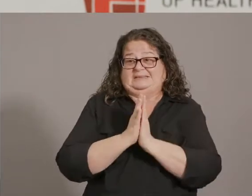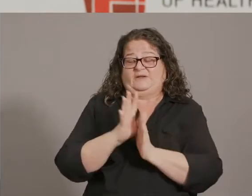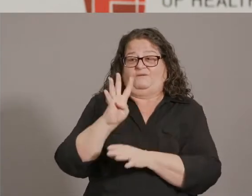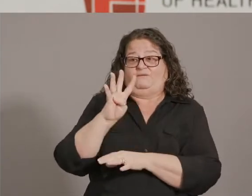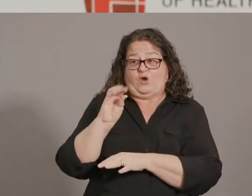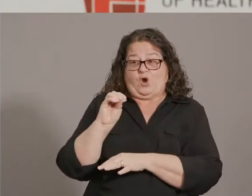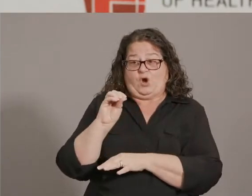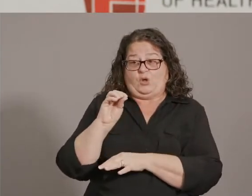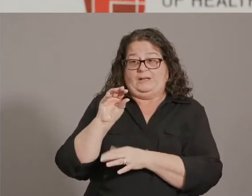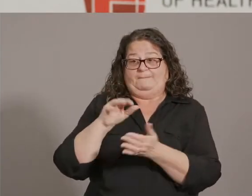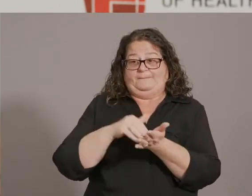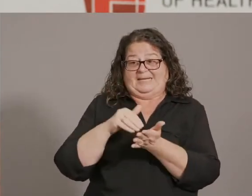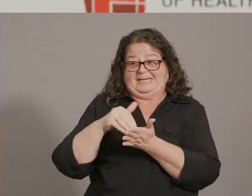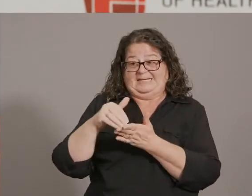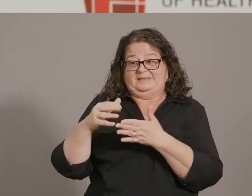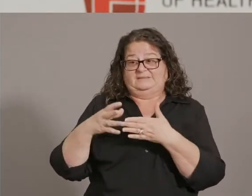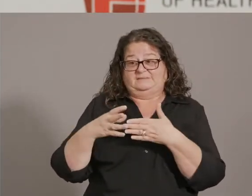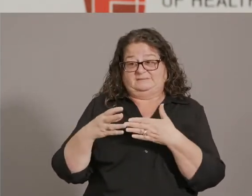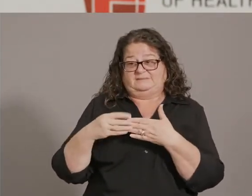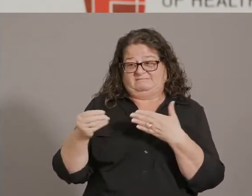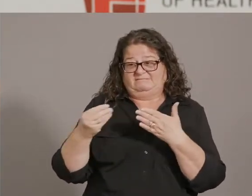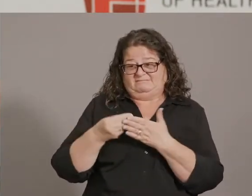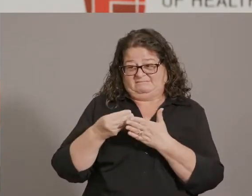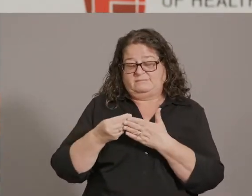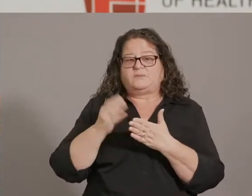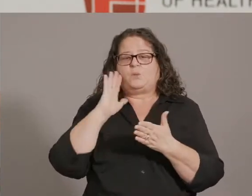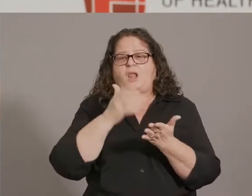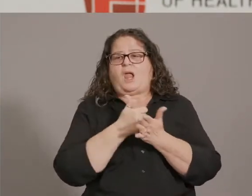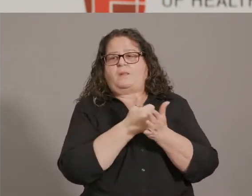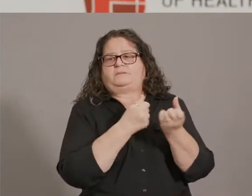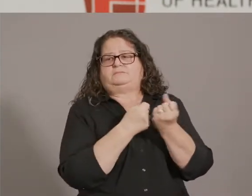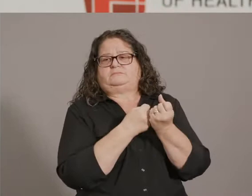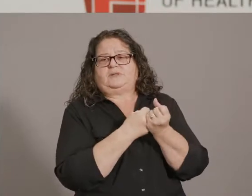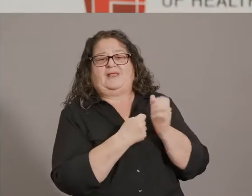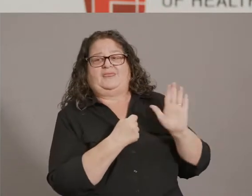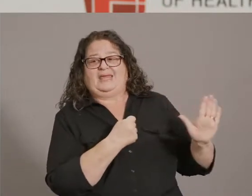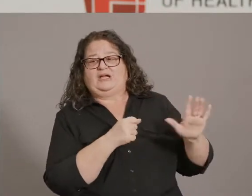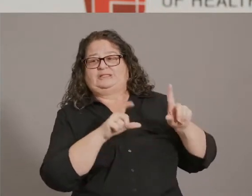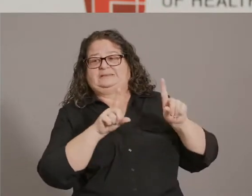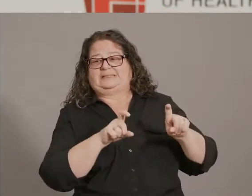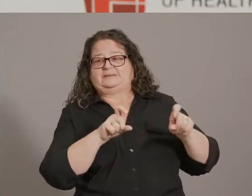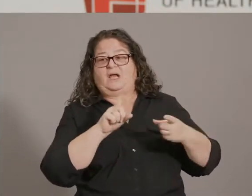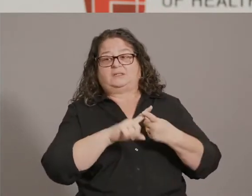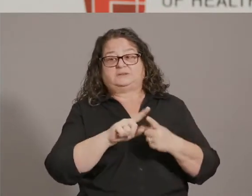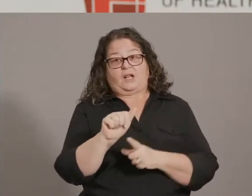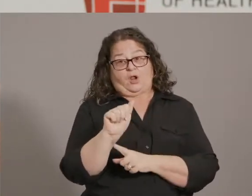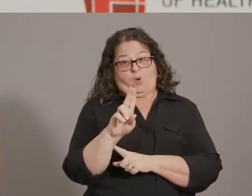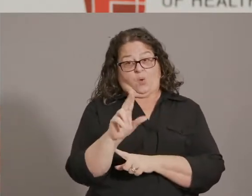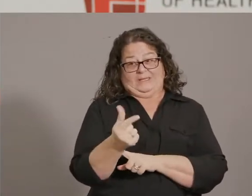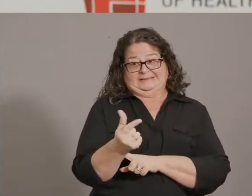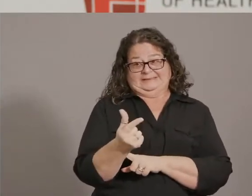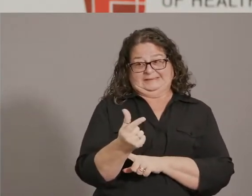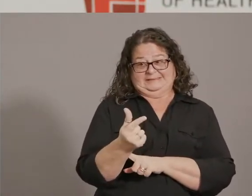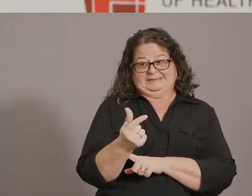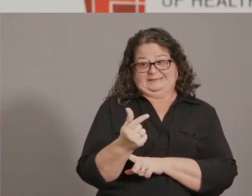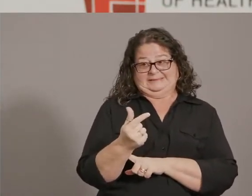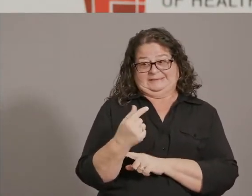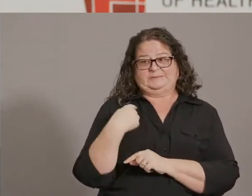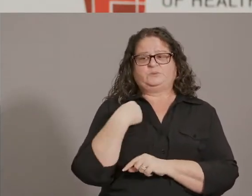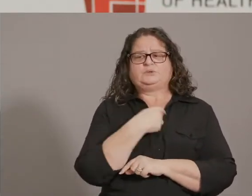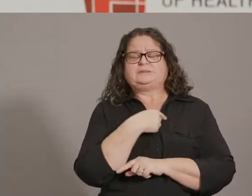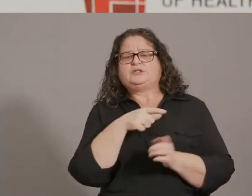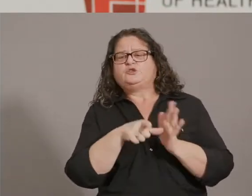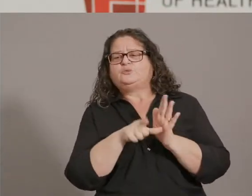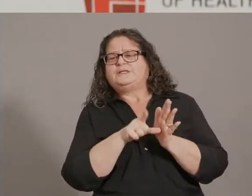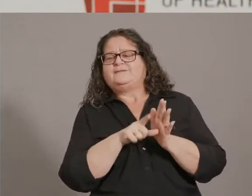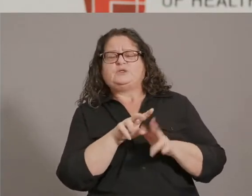them through their desired testing activities through August. So we'll be reviewing that and including, you know,